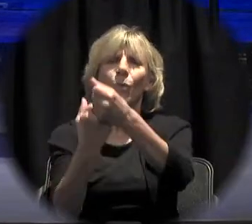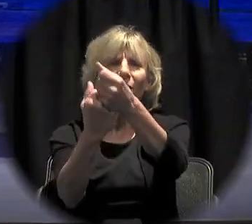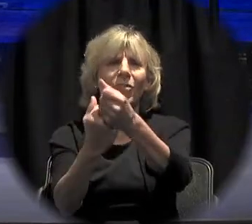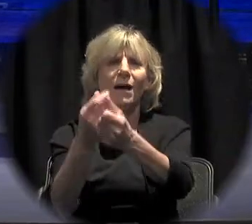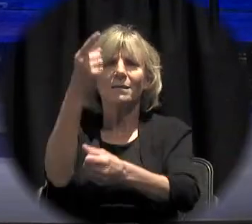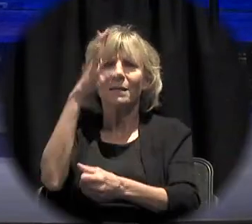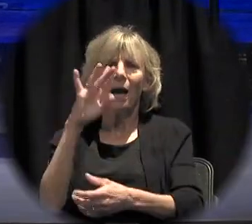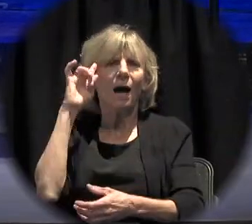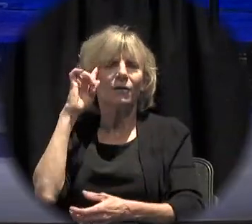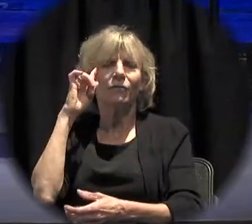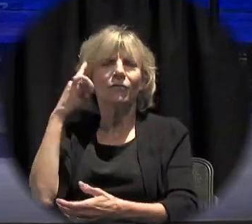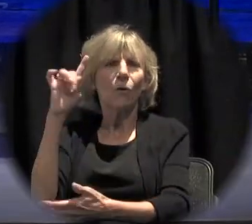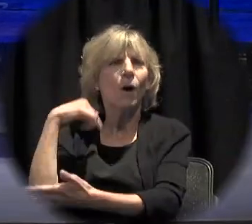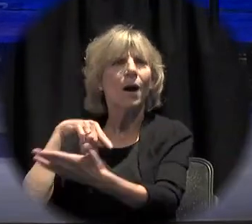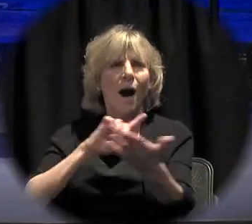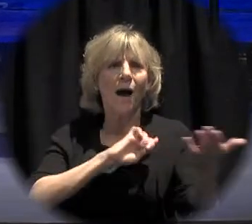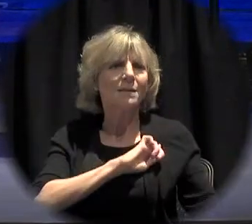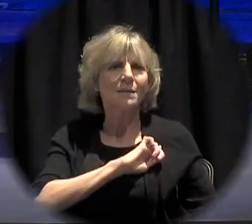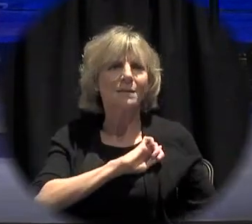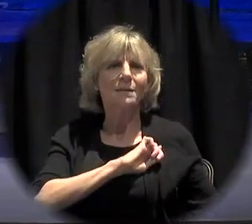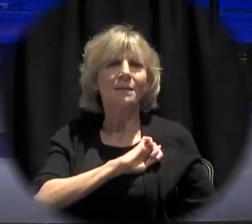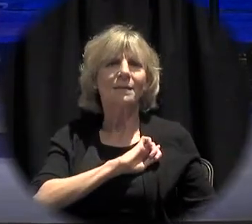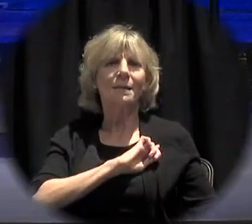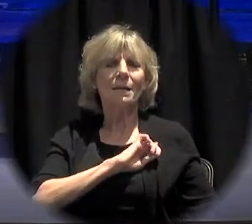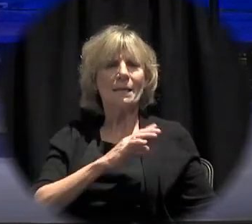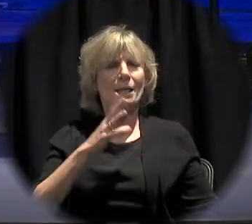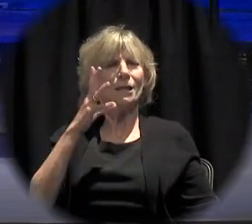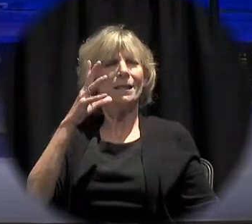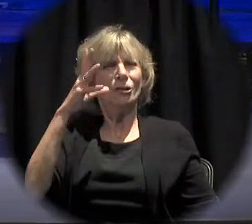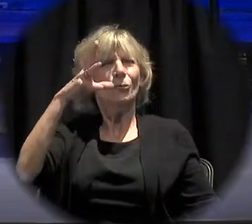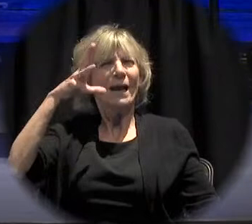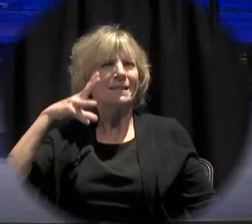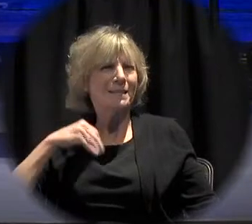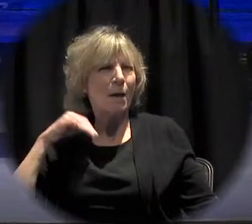take that in, that is true of God's heart toward you?